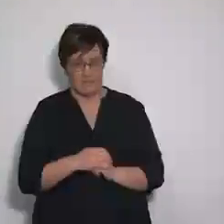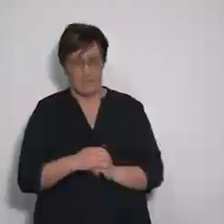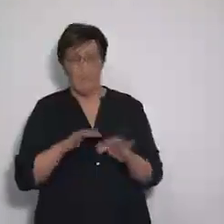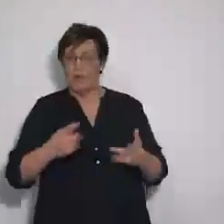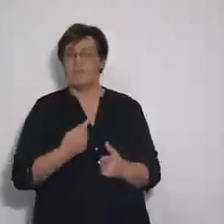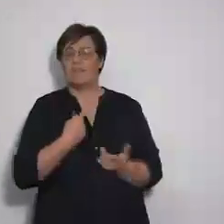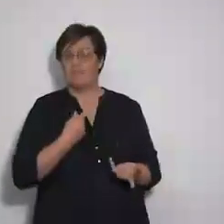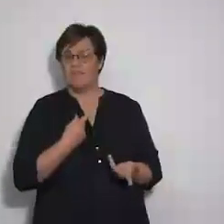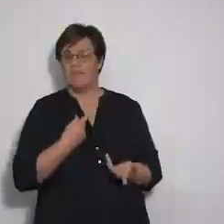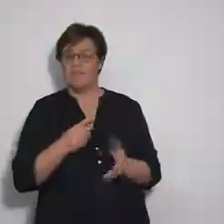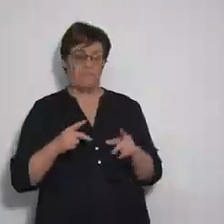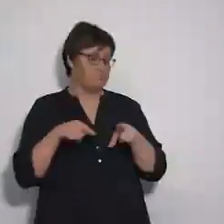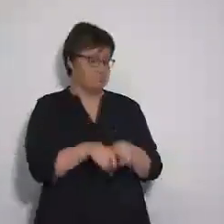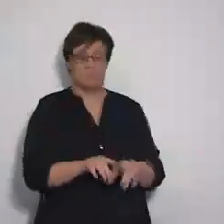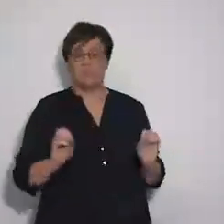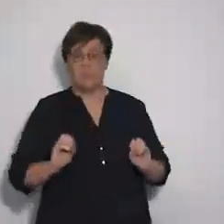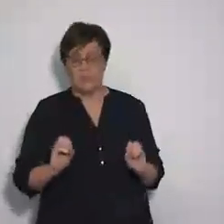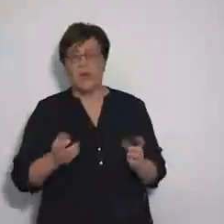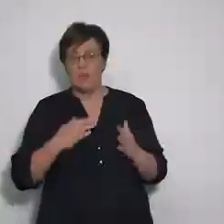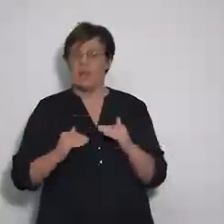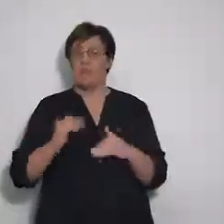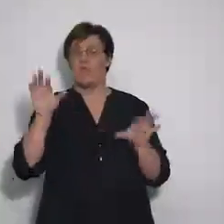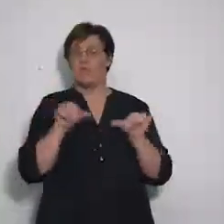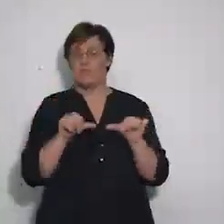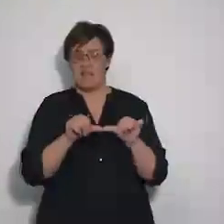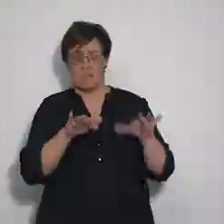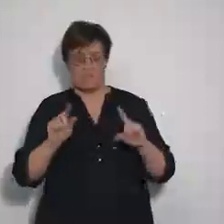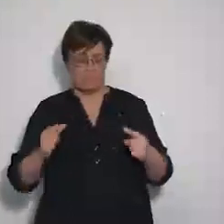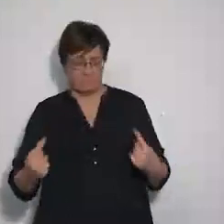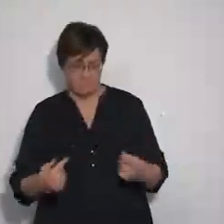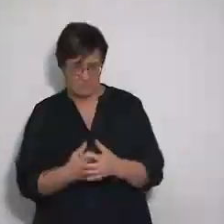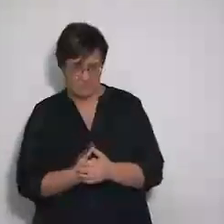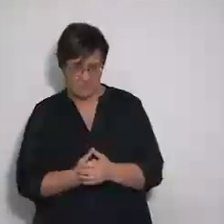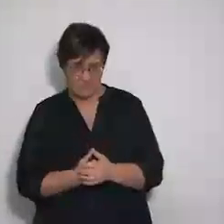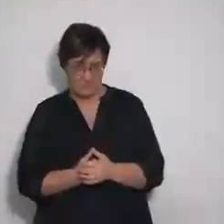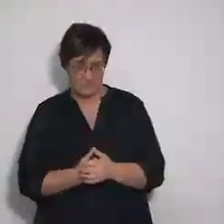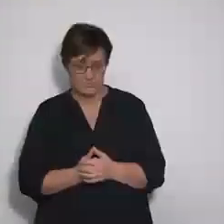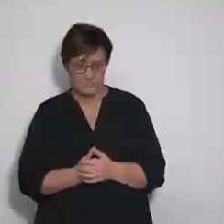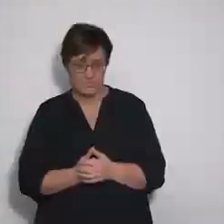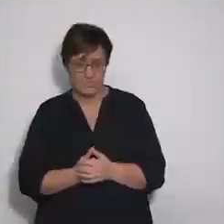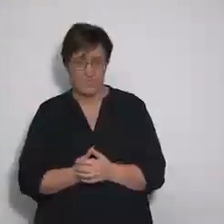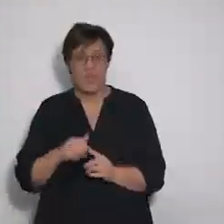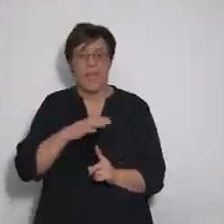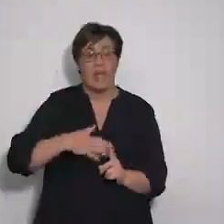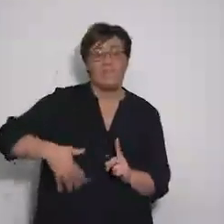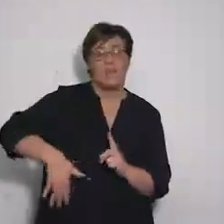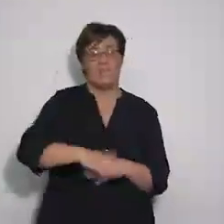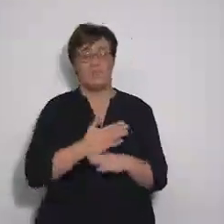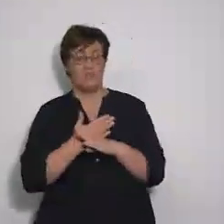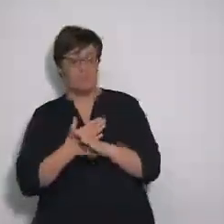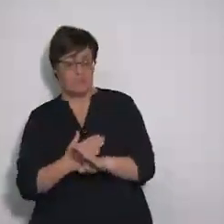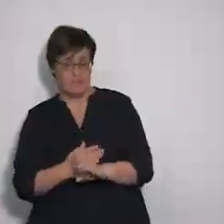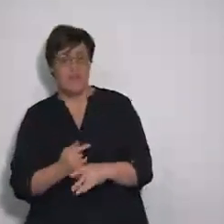the population itself. If you can't find a mate, you can't increase the size of the population. So